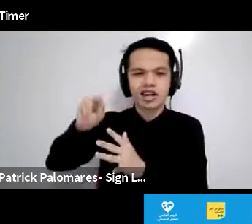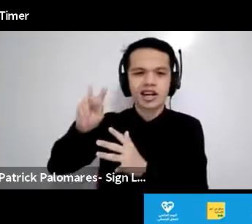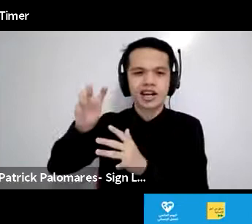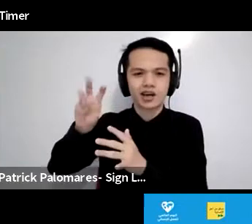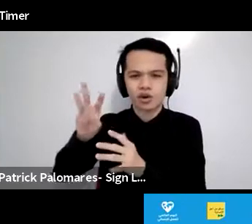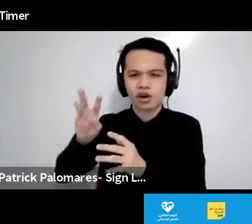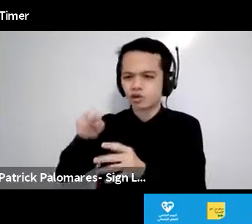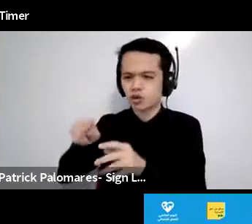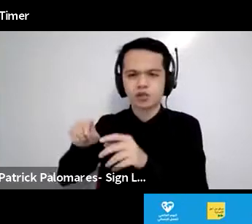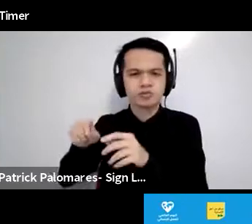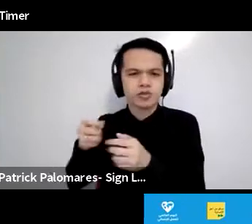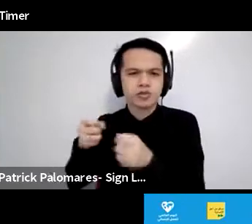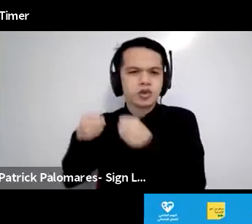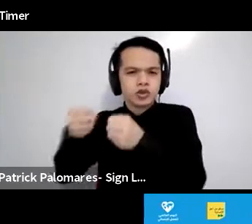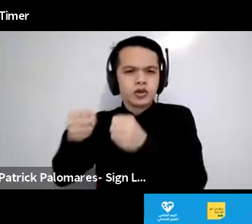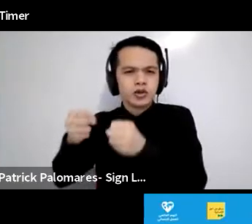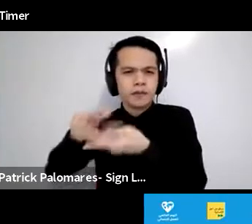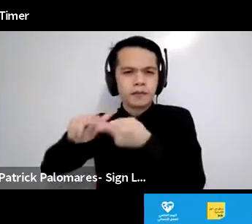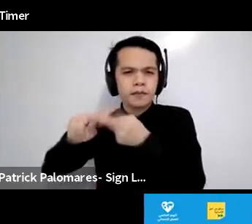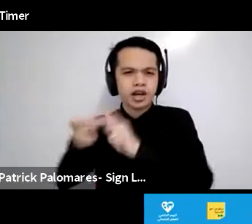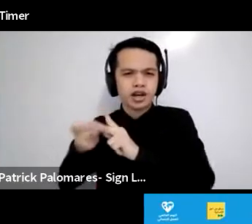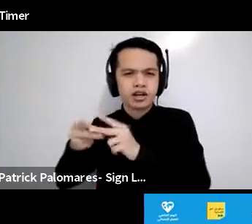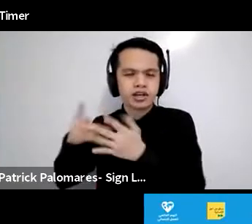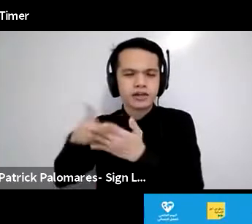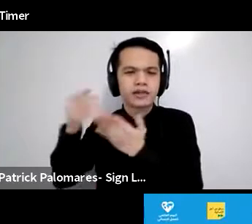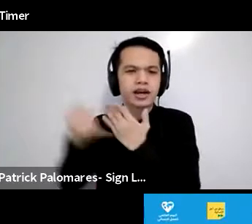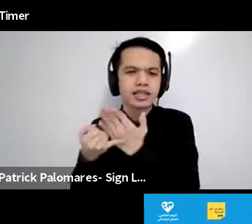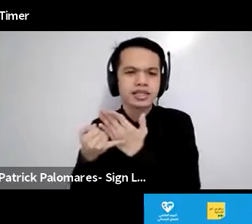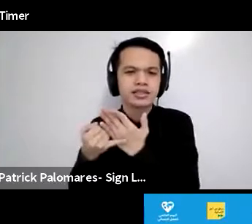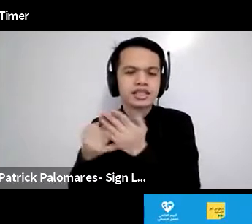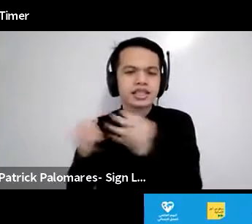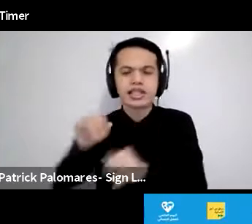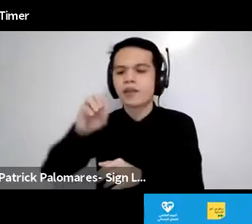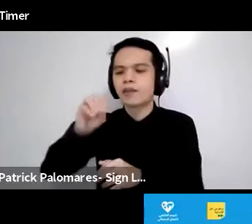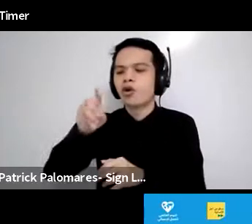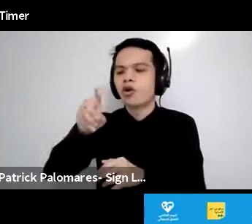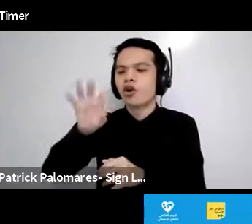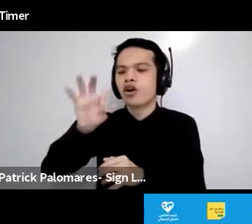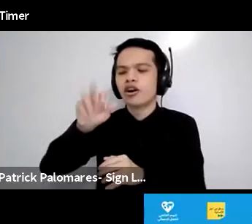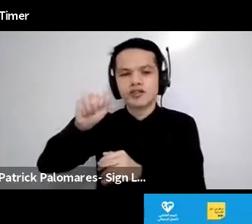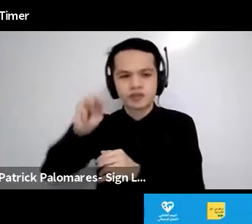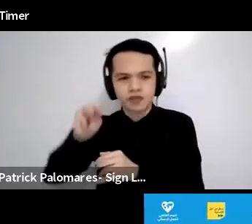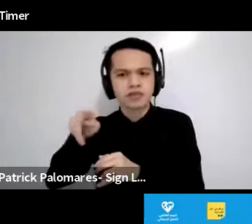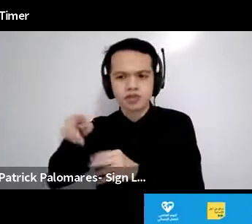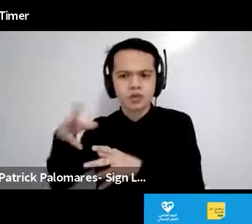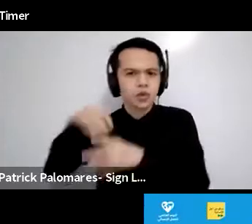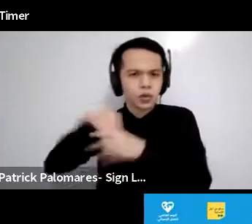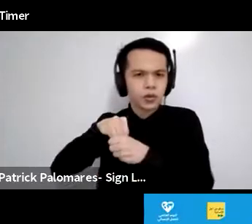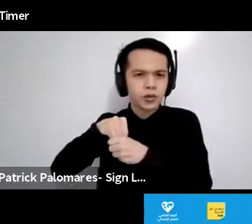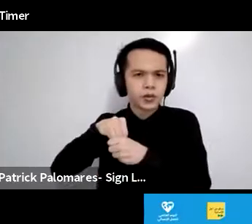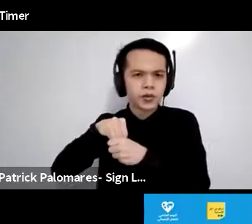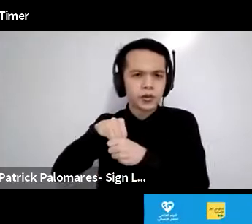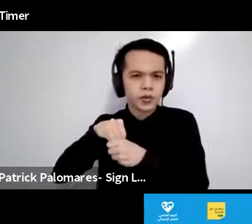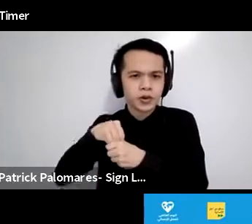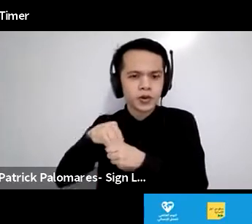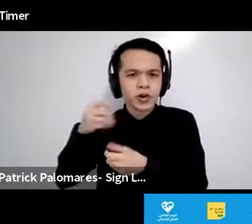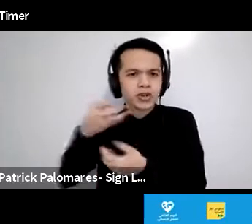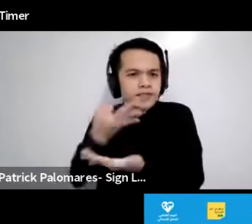partner on that project. And, you know, Oxfam is also heavily involved in the cash,